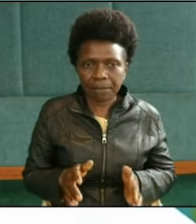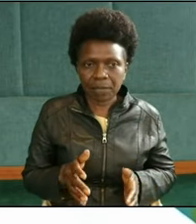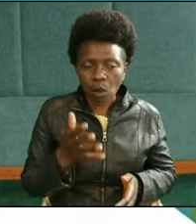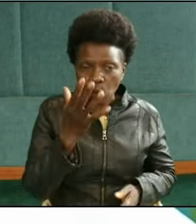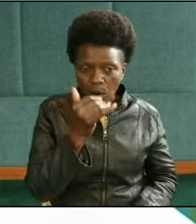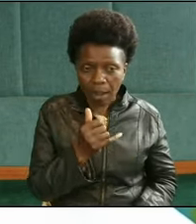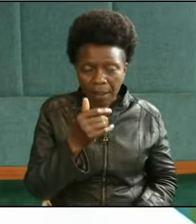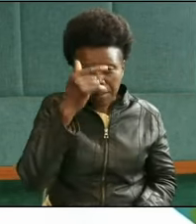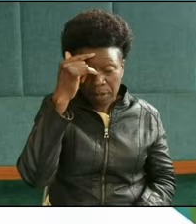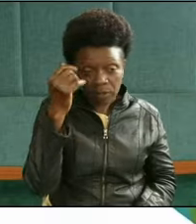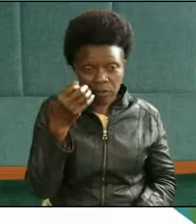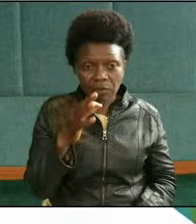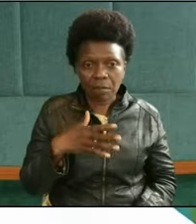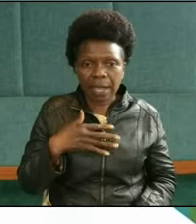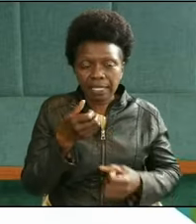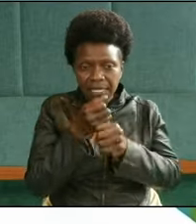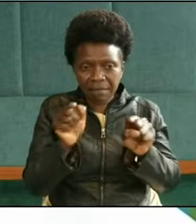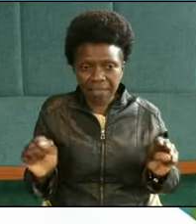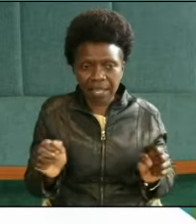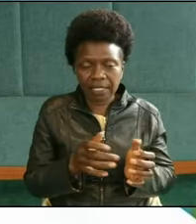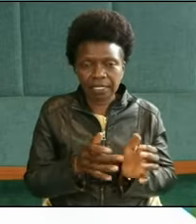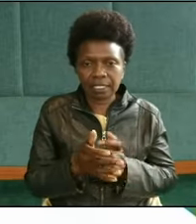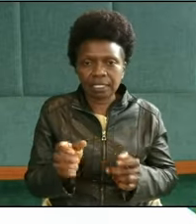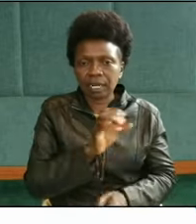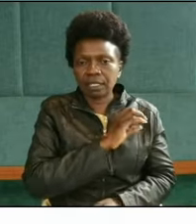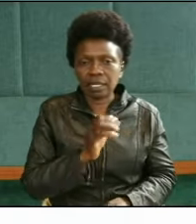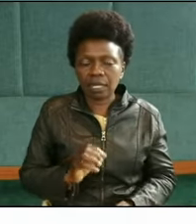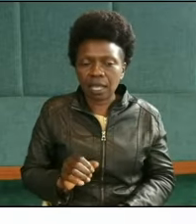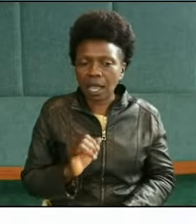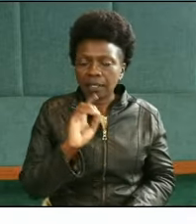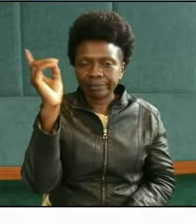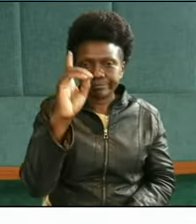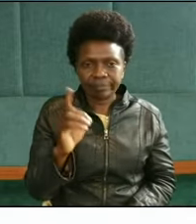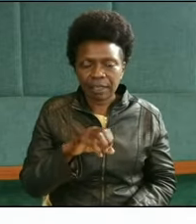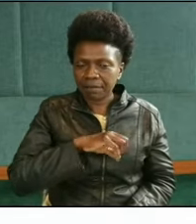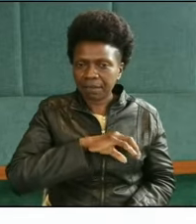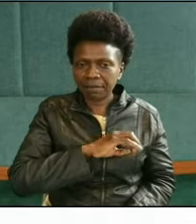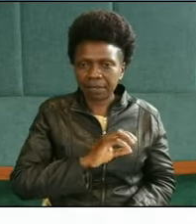Because of my Savior Jesus Christ. I will no longer fear